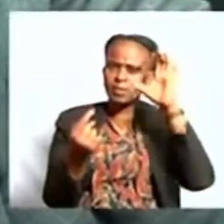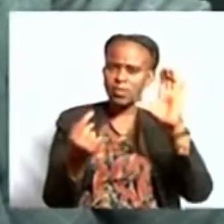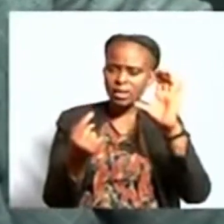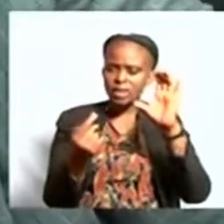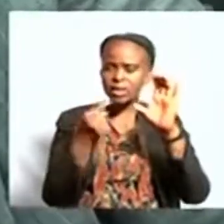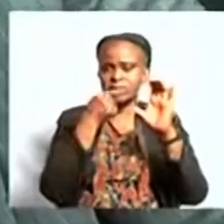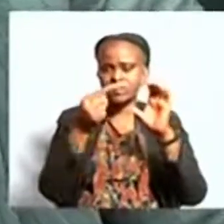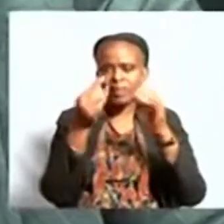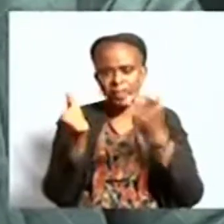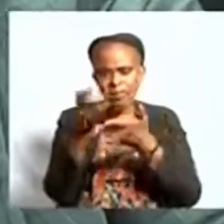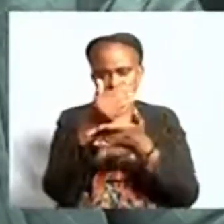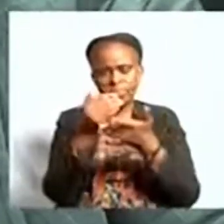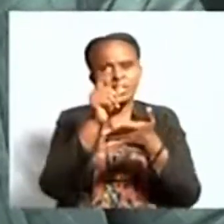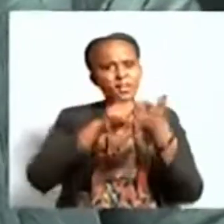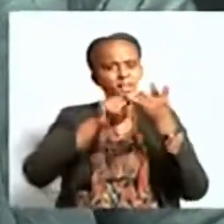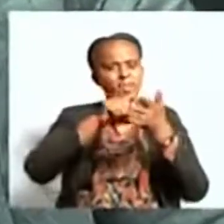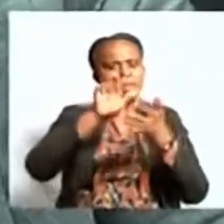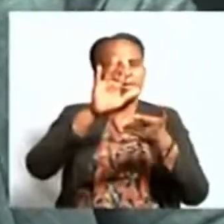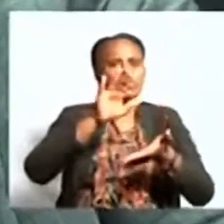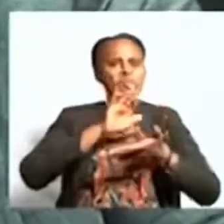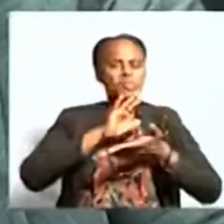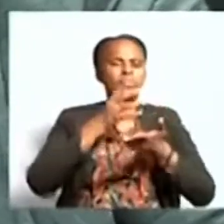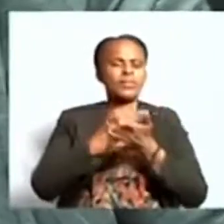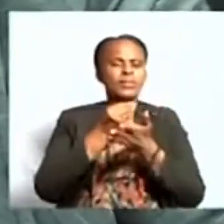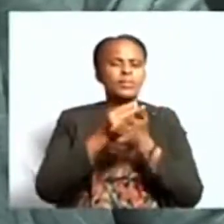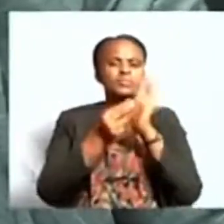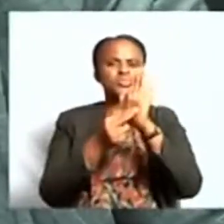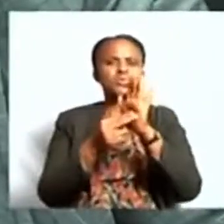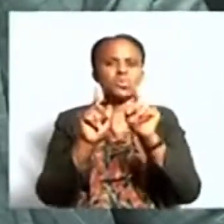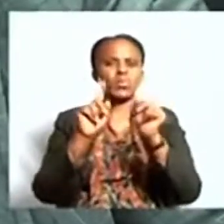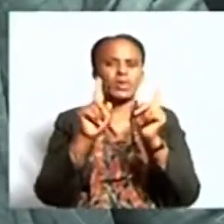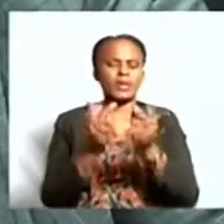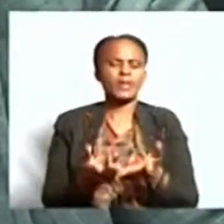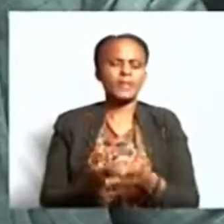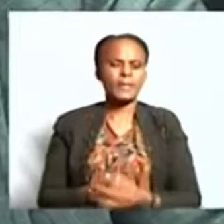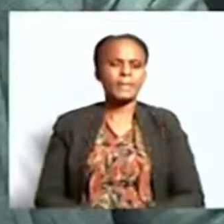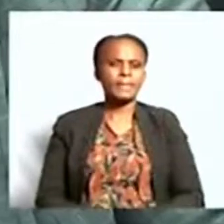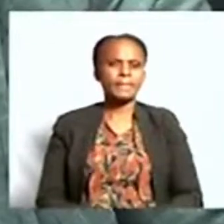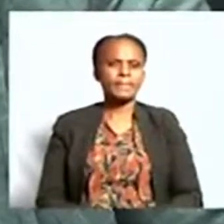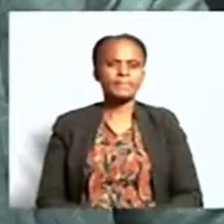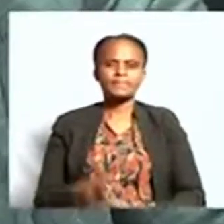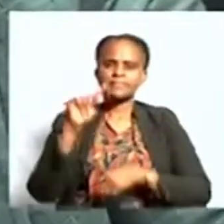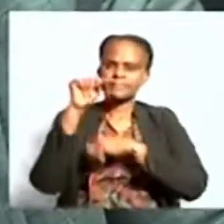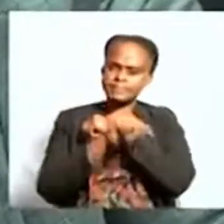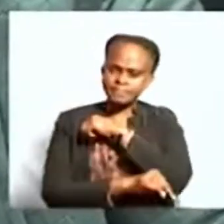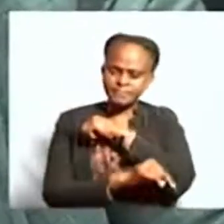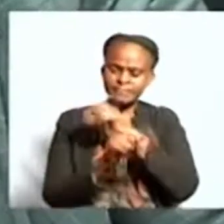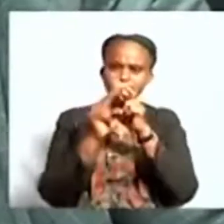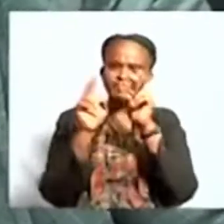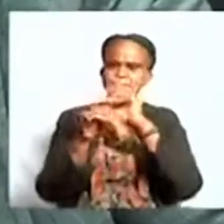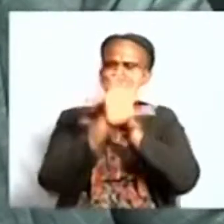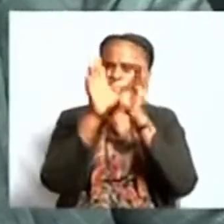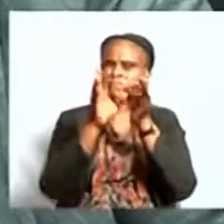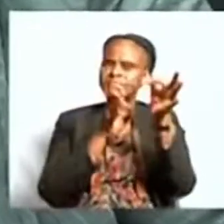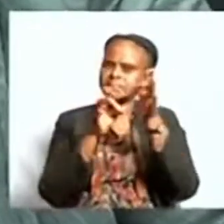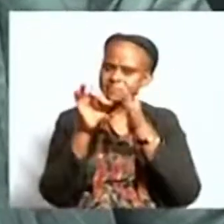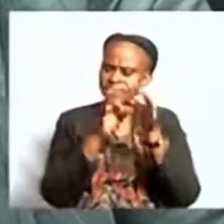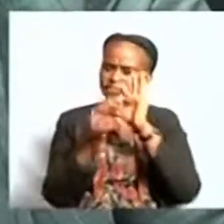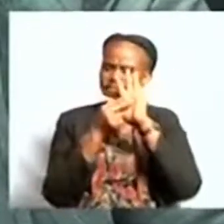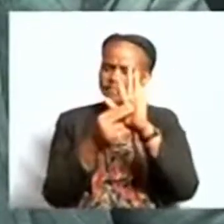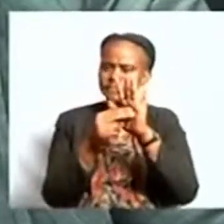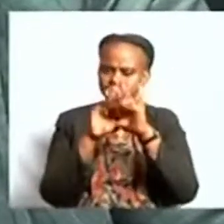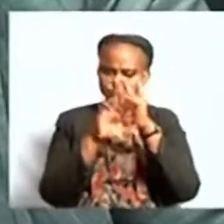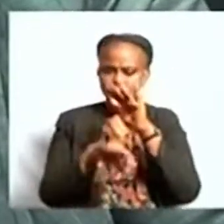through dues. Where is the proof of recovery? We need the detail very clearly indicating under